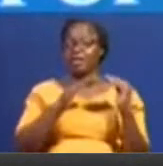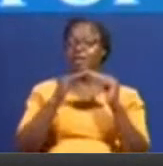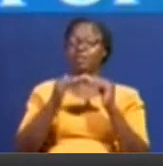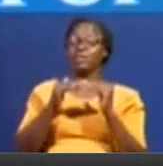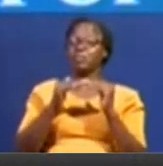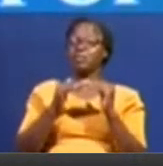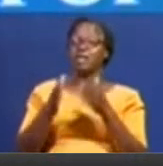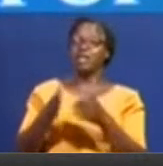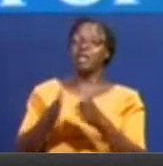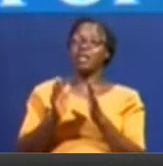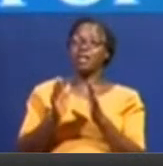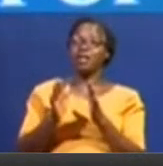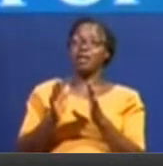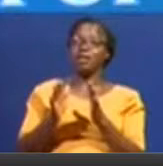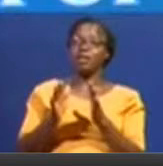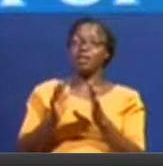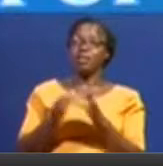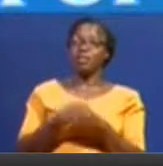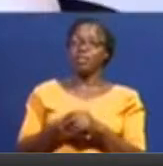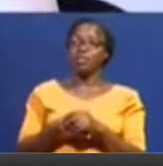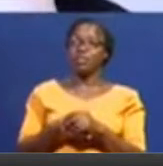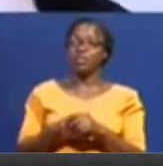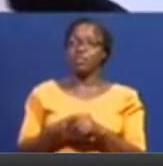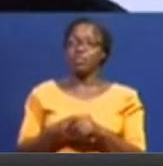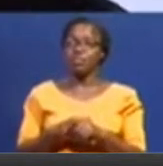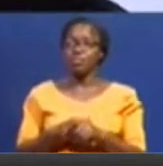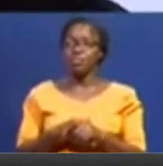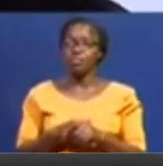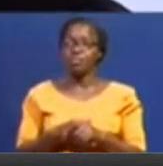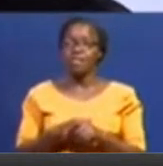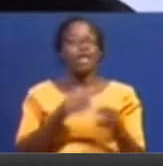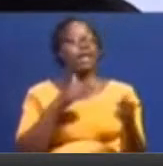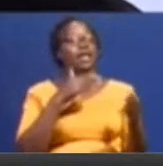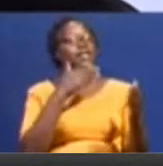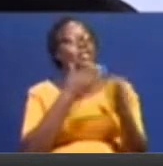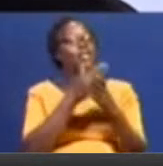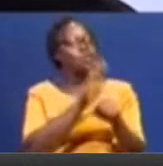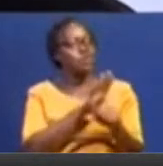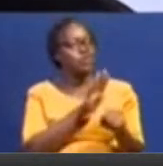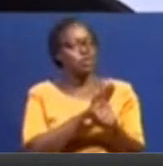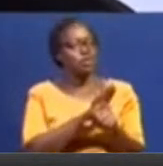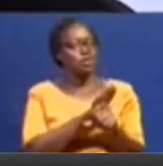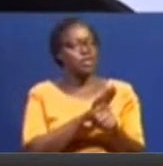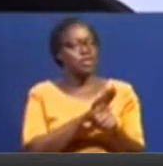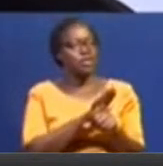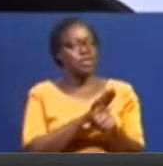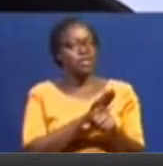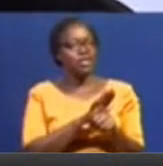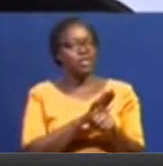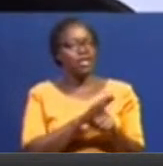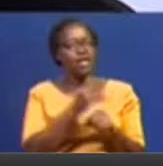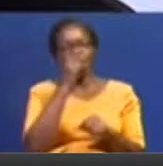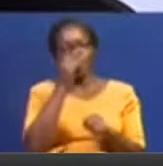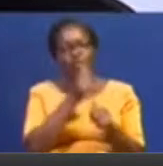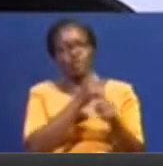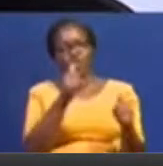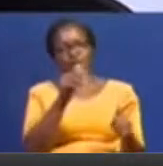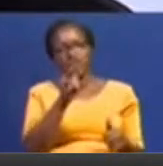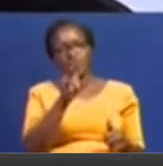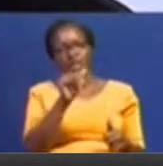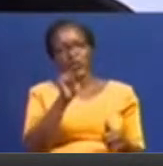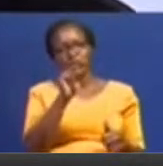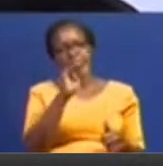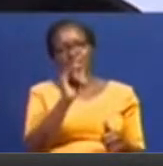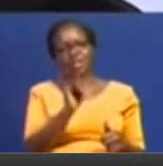democratic space should be as is. Yeah. Thank you so much, Ms. Manegene. I wish you well, Wanjiku. Thank